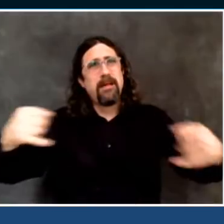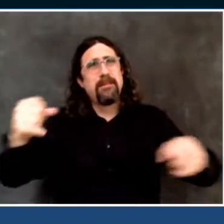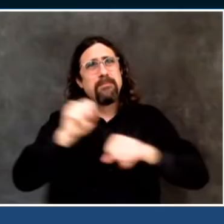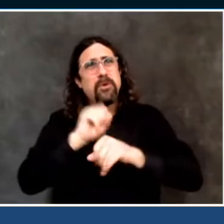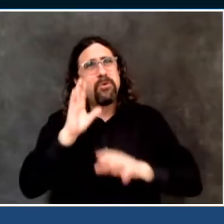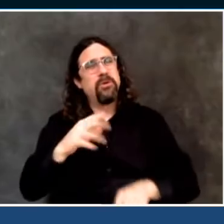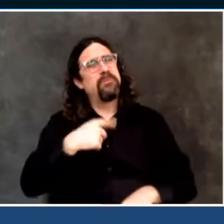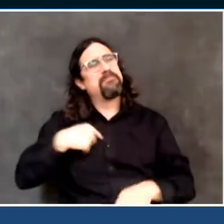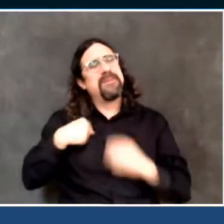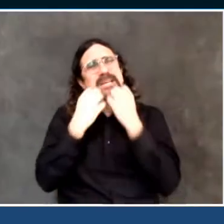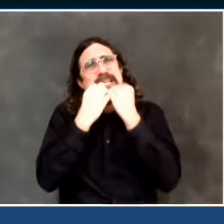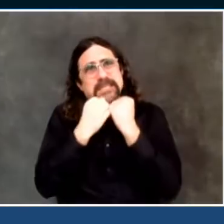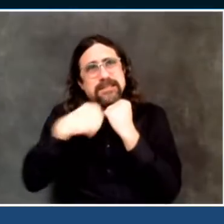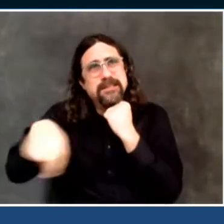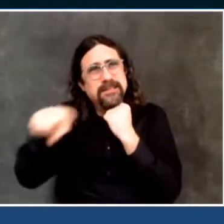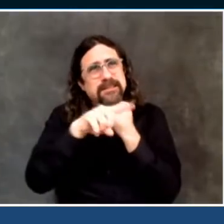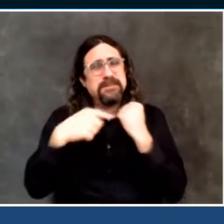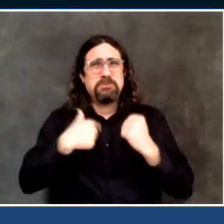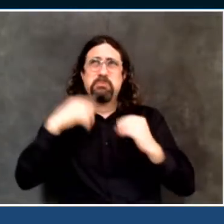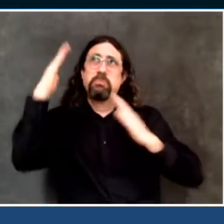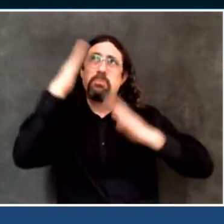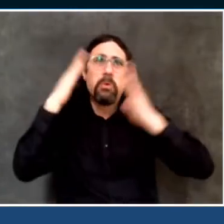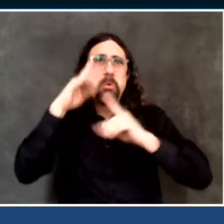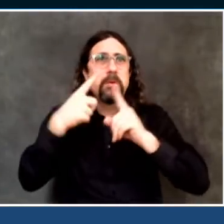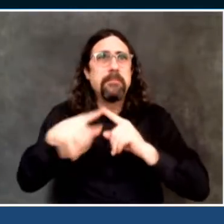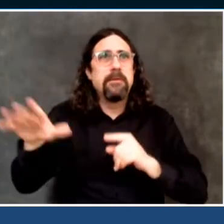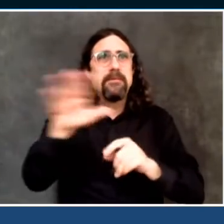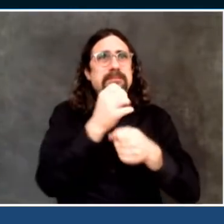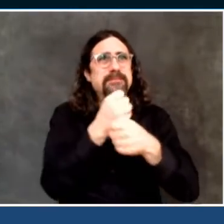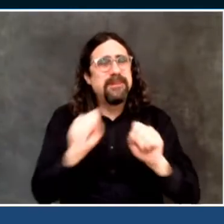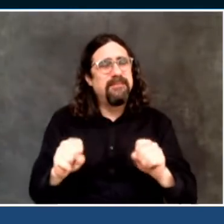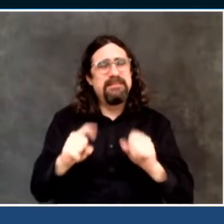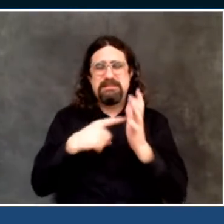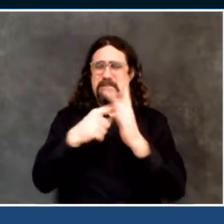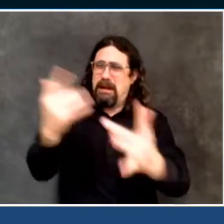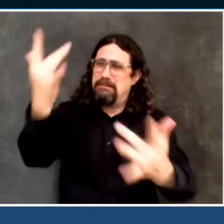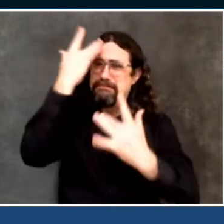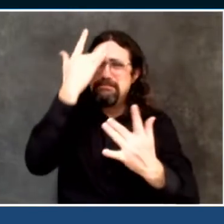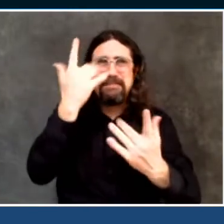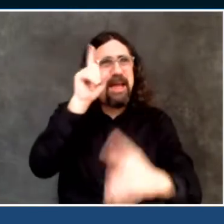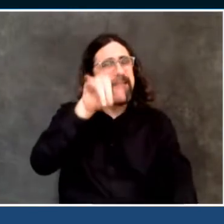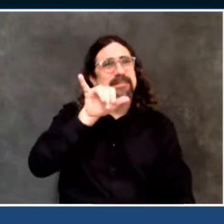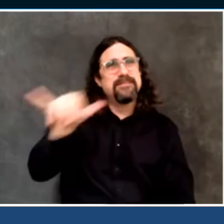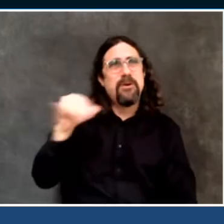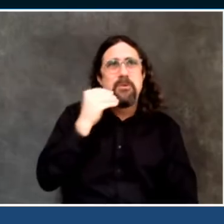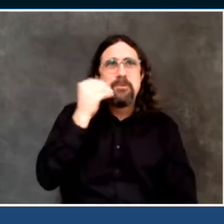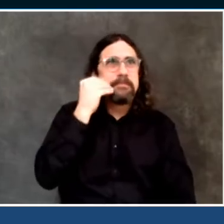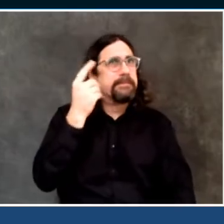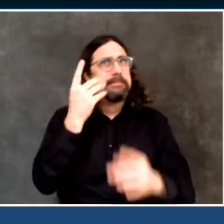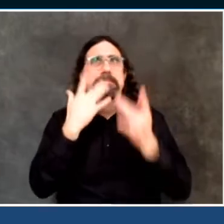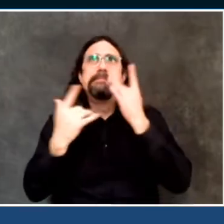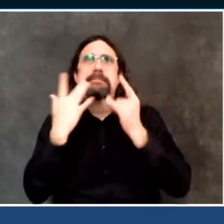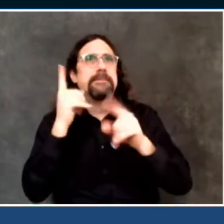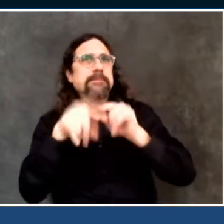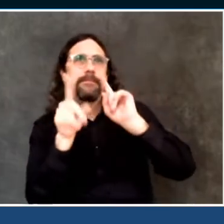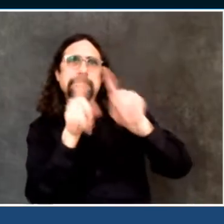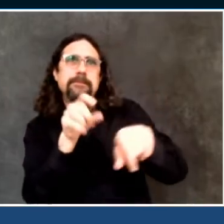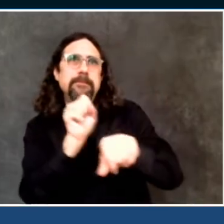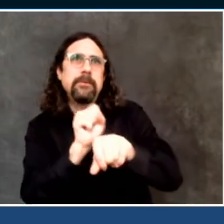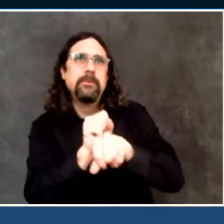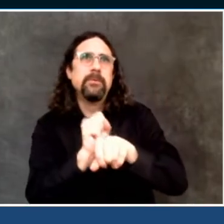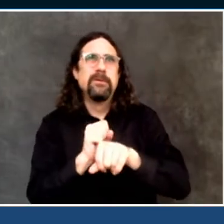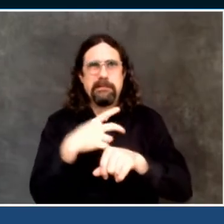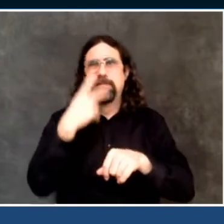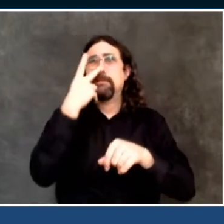any given day, and people got very worried about what that would mean. I want to thank the NYPD and the FDNY for